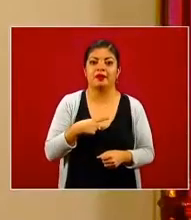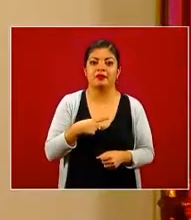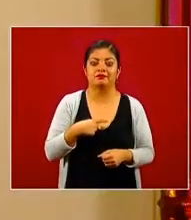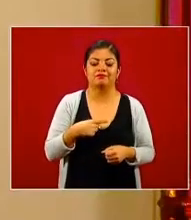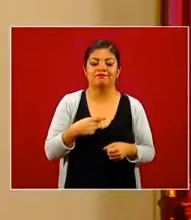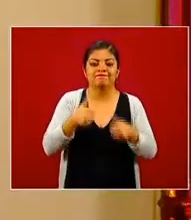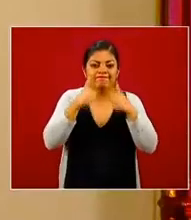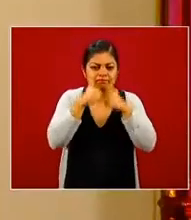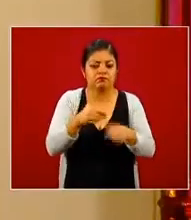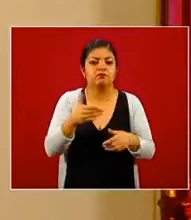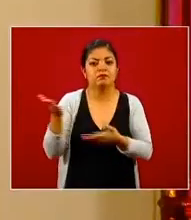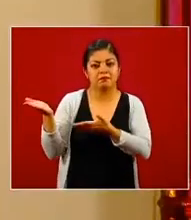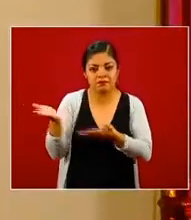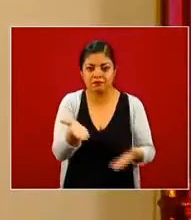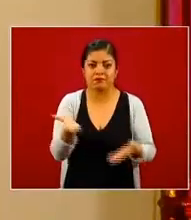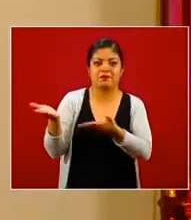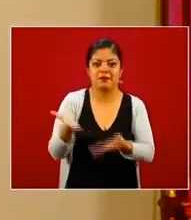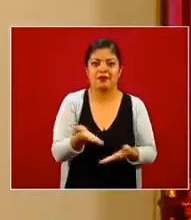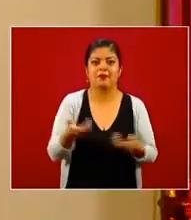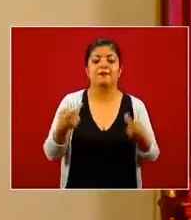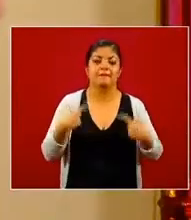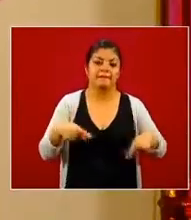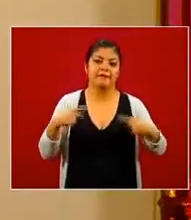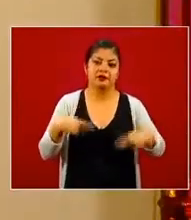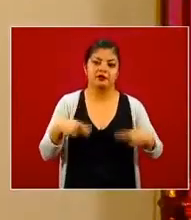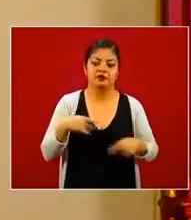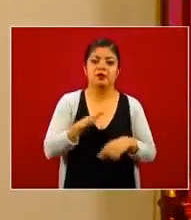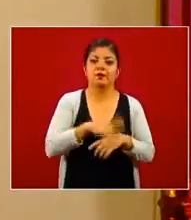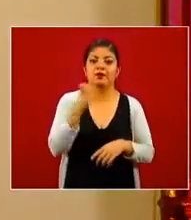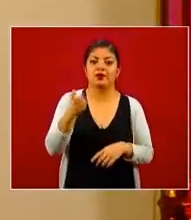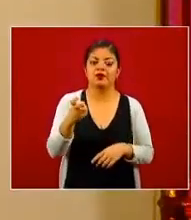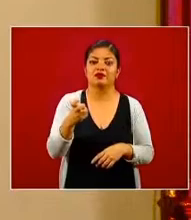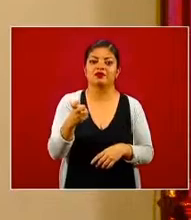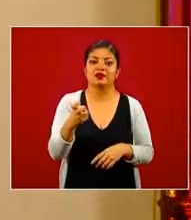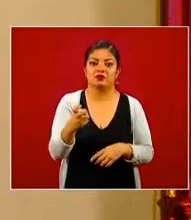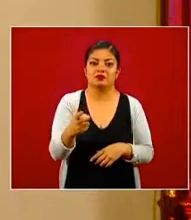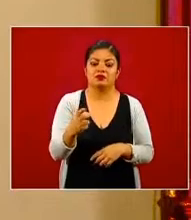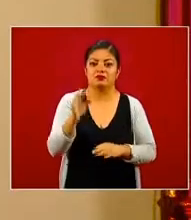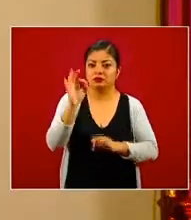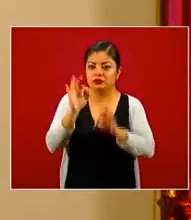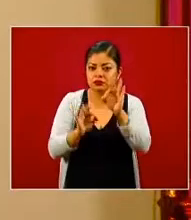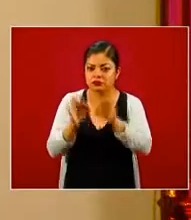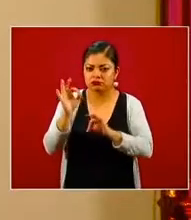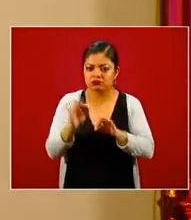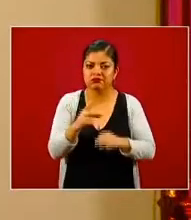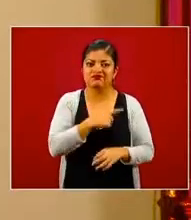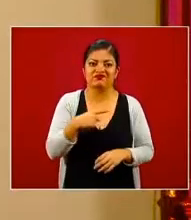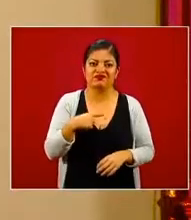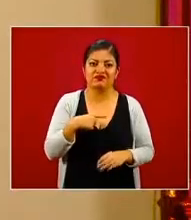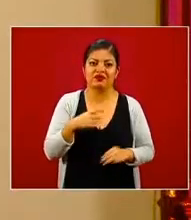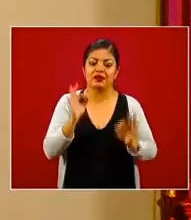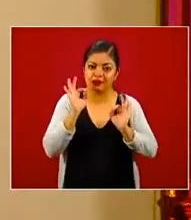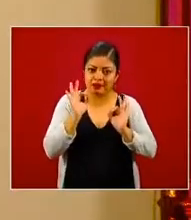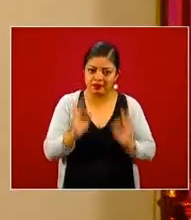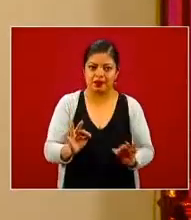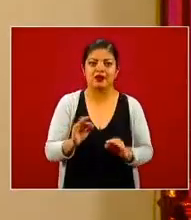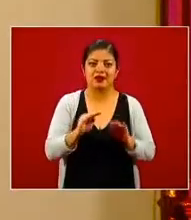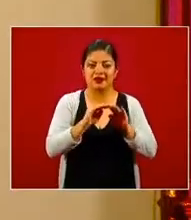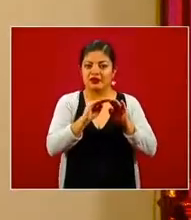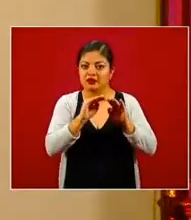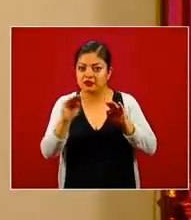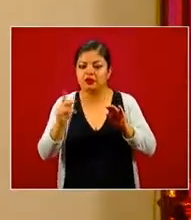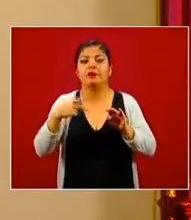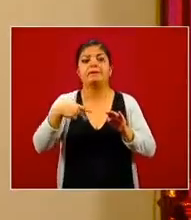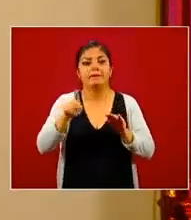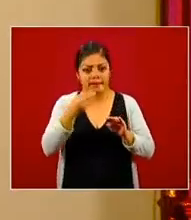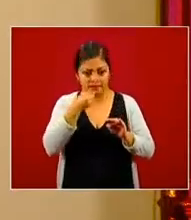there are that can be retrofitted or reconverted for these patients. But we see here